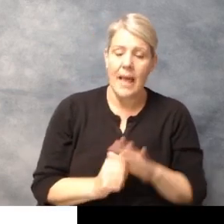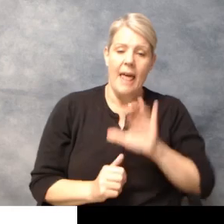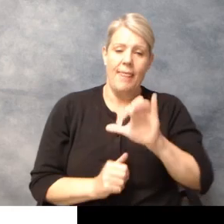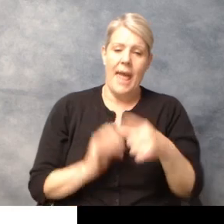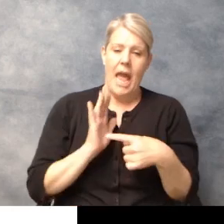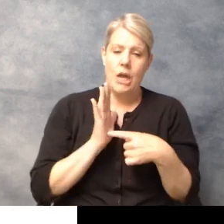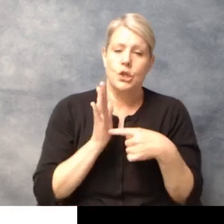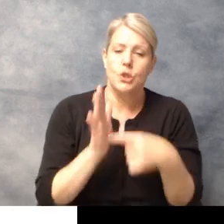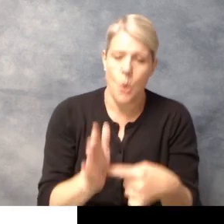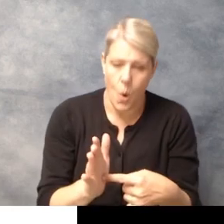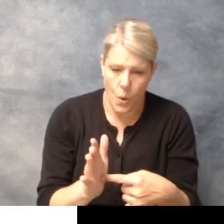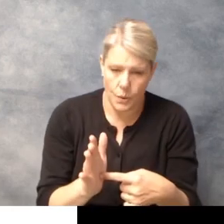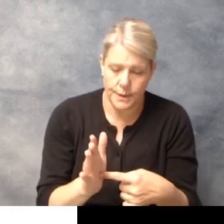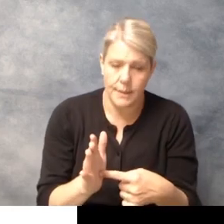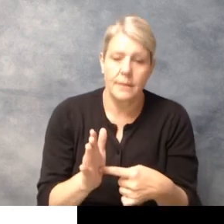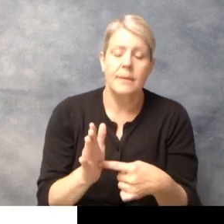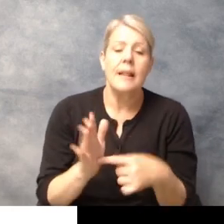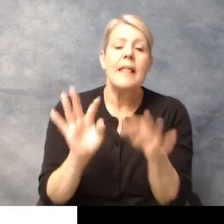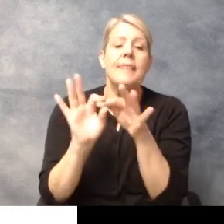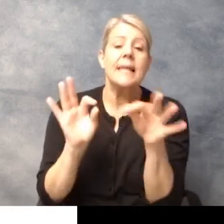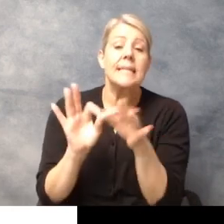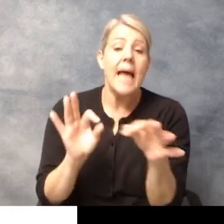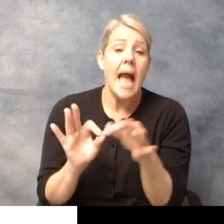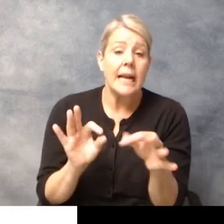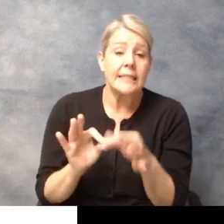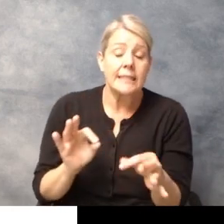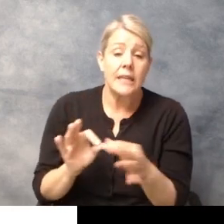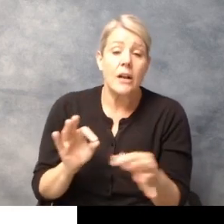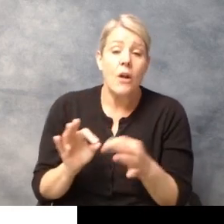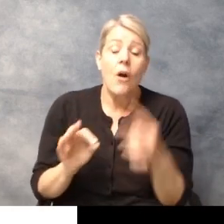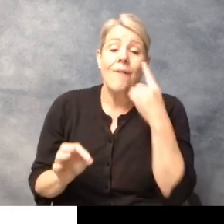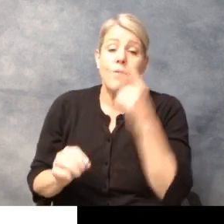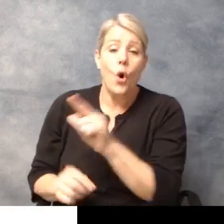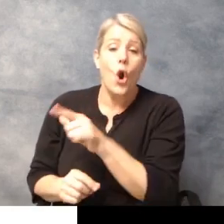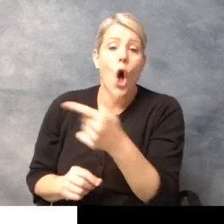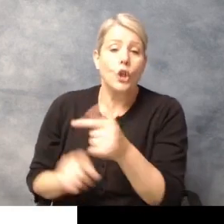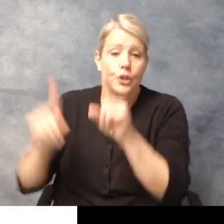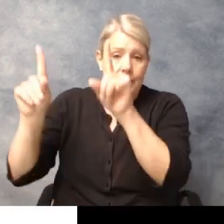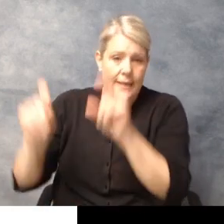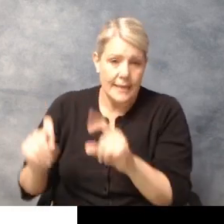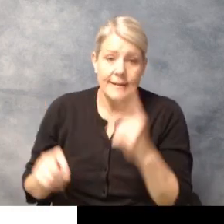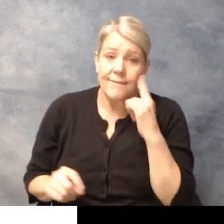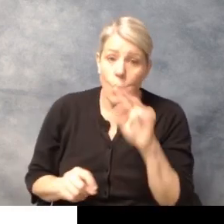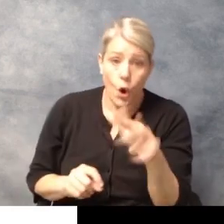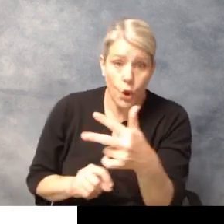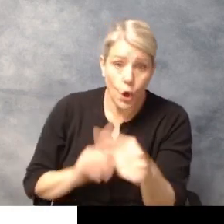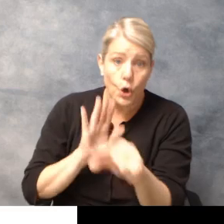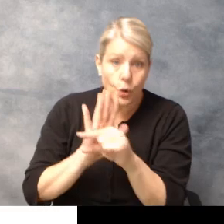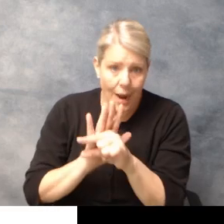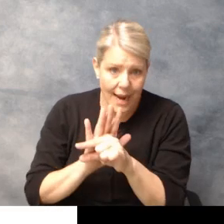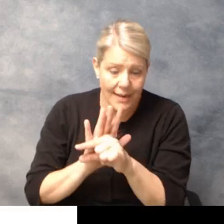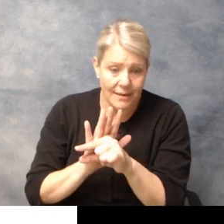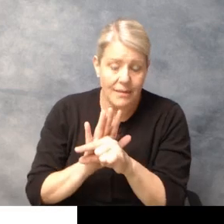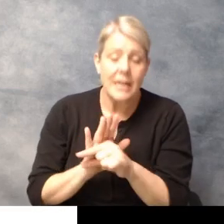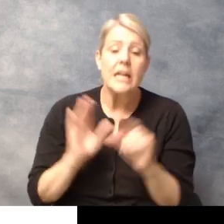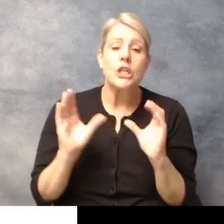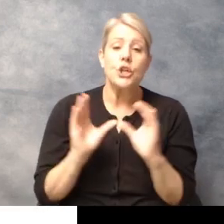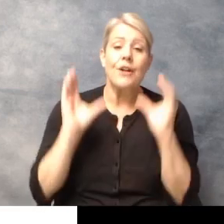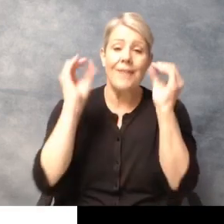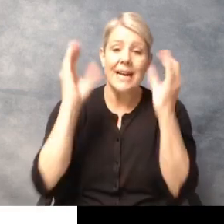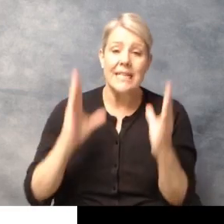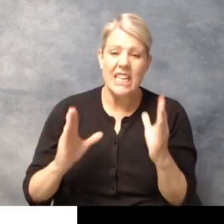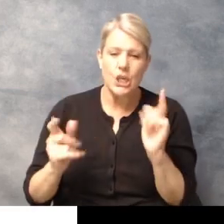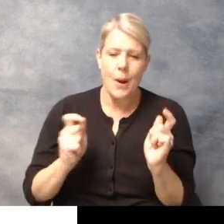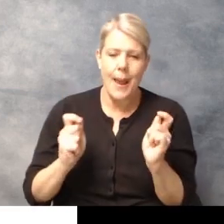This is an example of the text provided on a reading passage for grade 3 alternate assessment. The text would be read by a